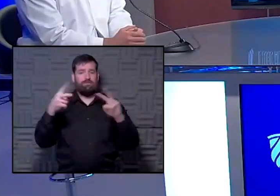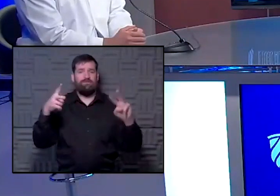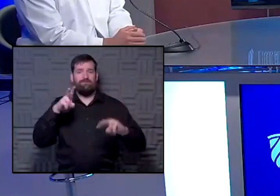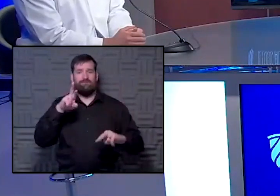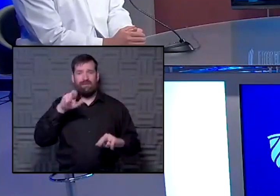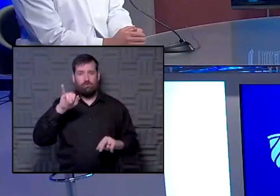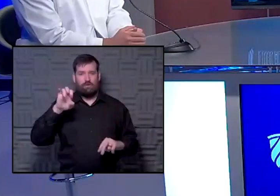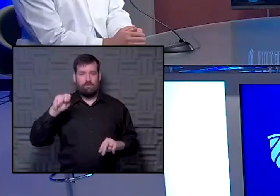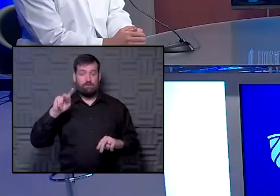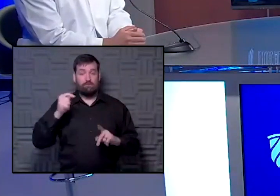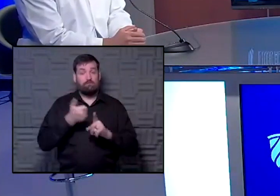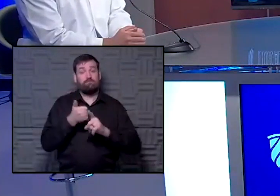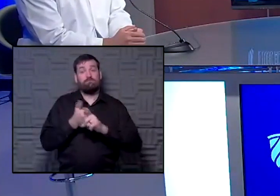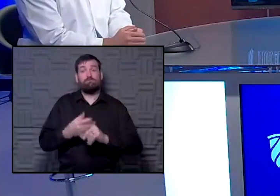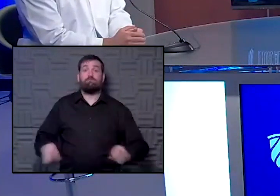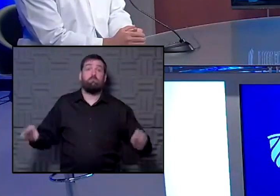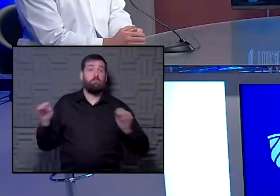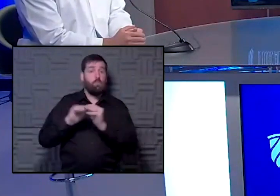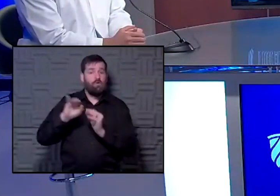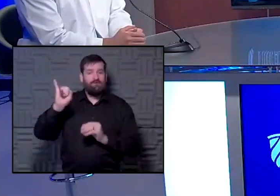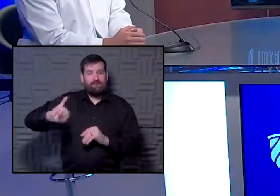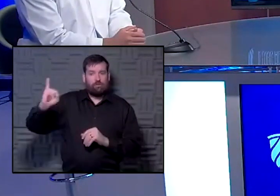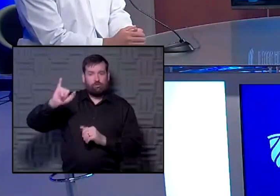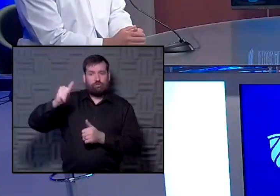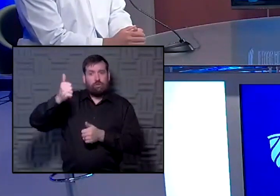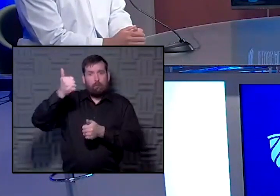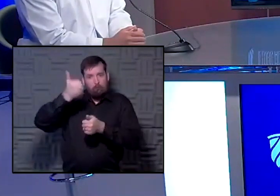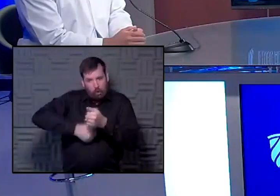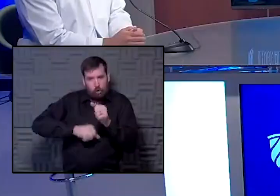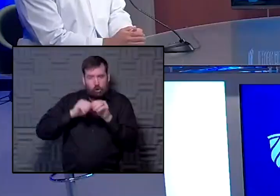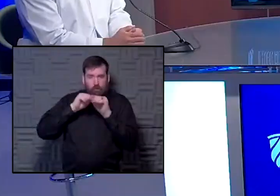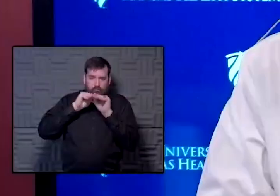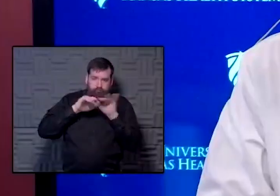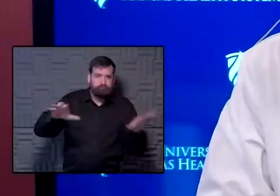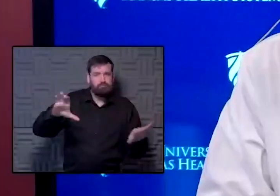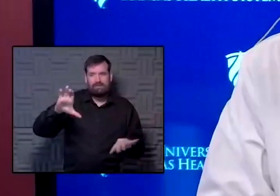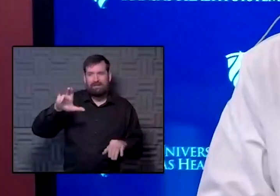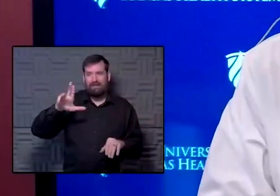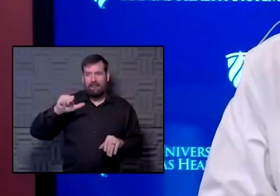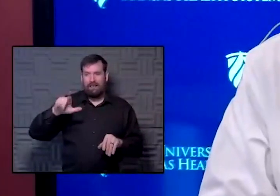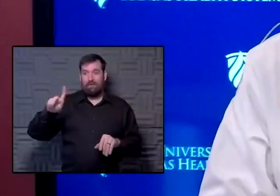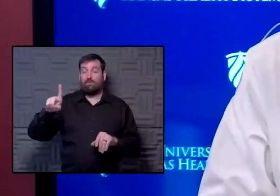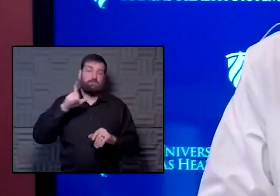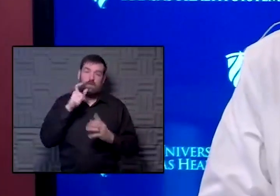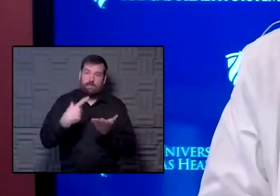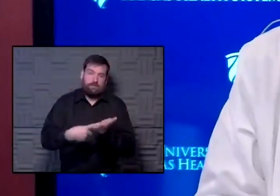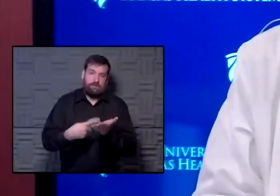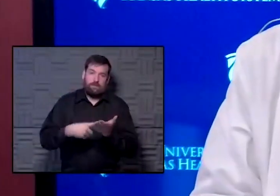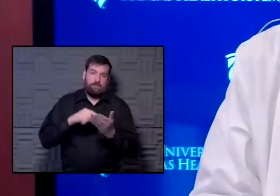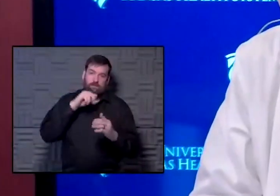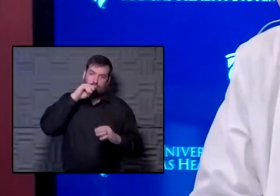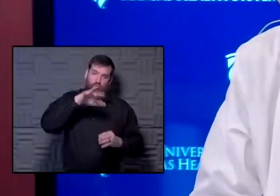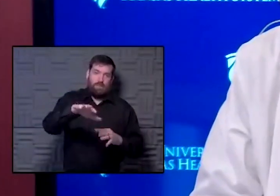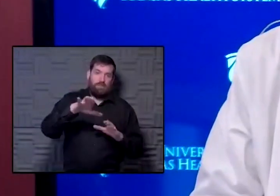more infectious per cloud of particle. Yeah. We haven't talked about cloud or breath cloud for a while.